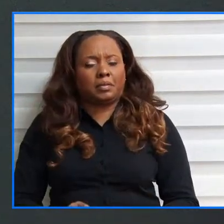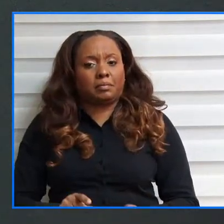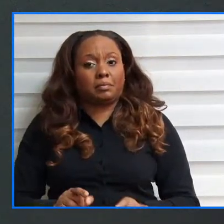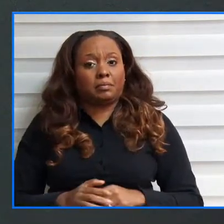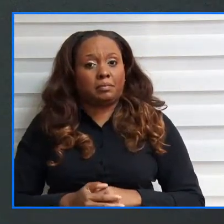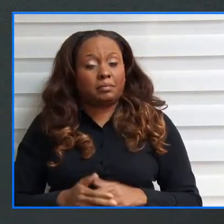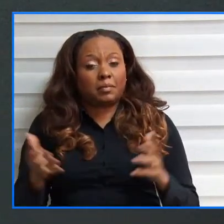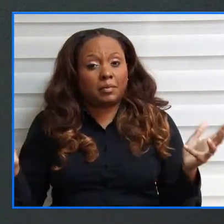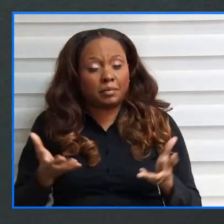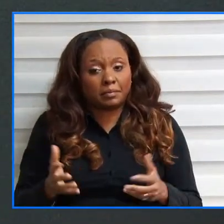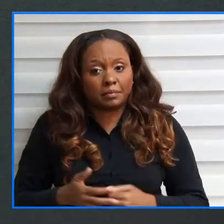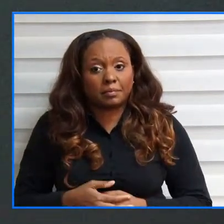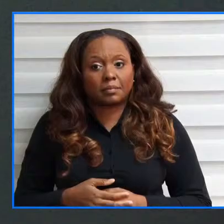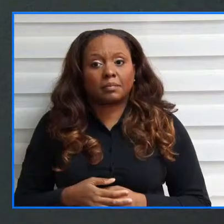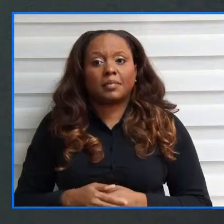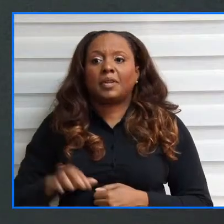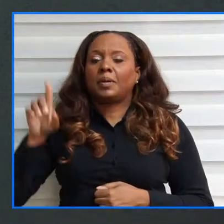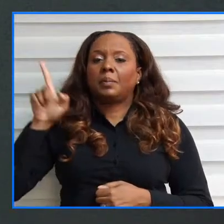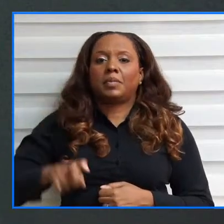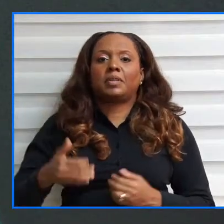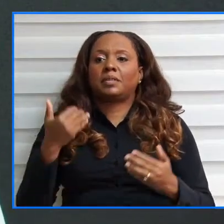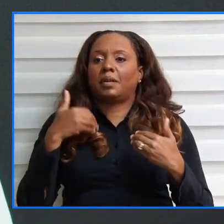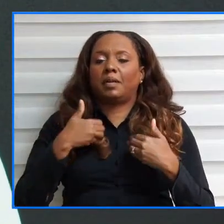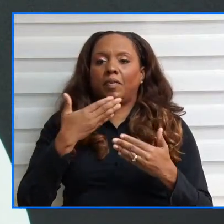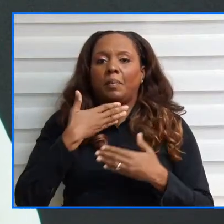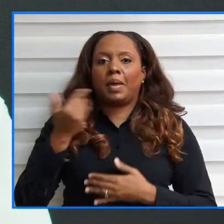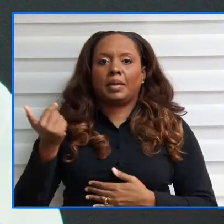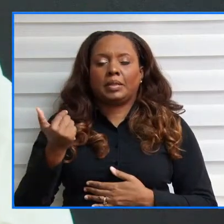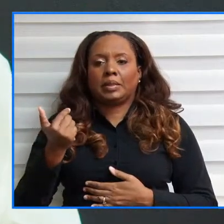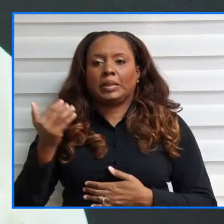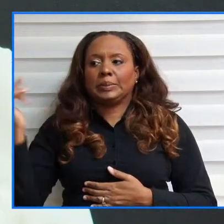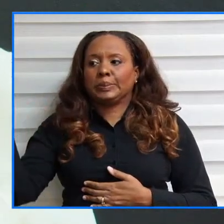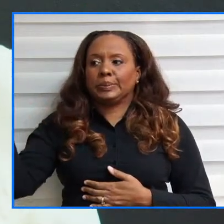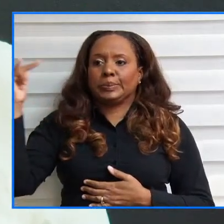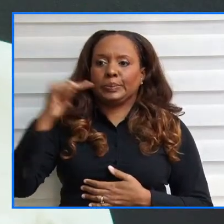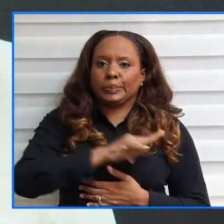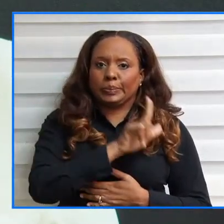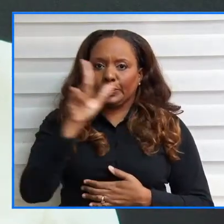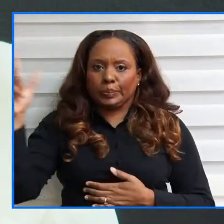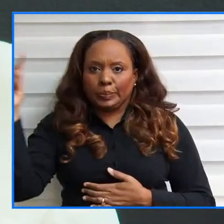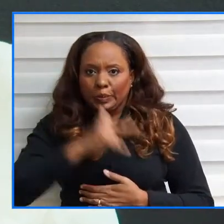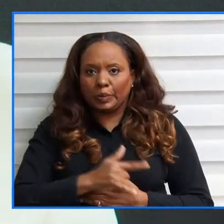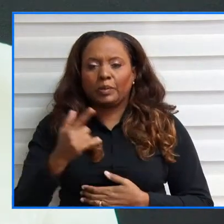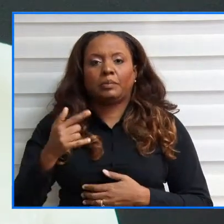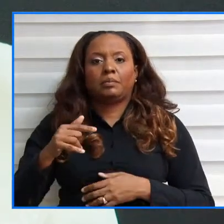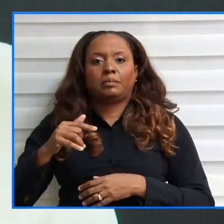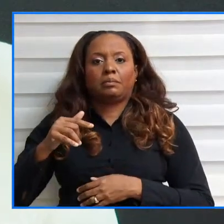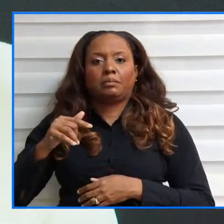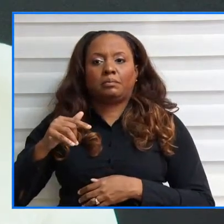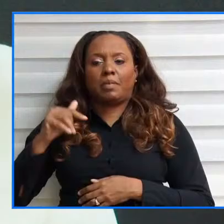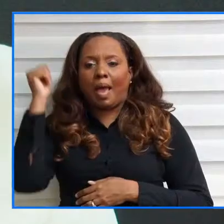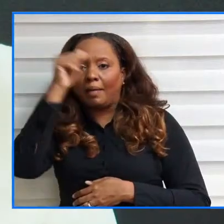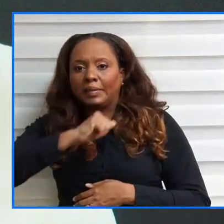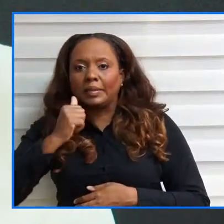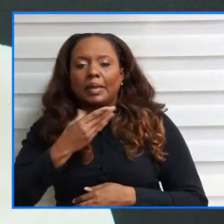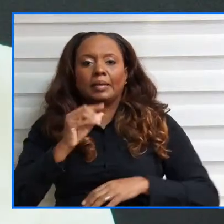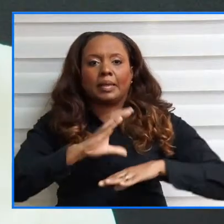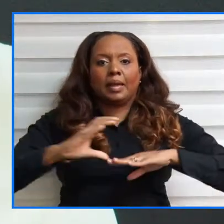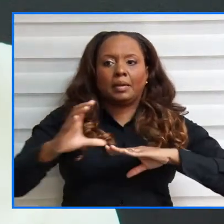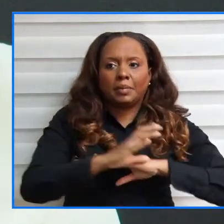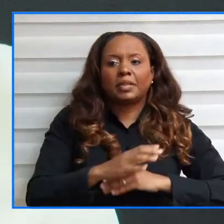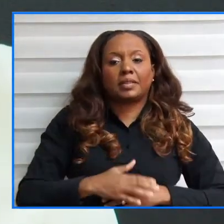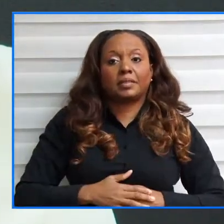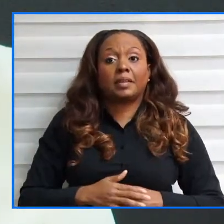be air connectivity between the continent of Africa and the Caribbean region. As I said at the CARICOM AU Summit last